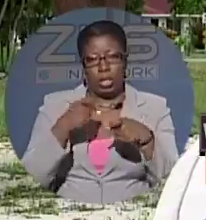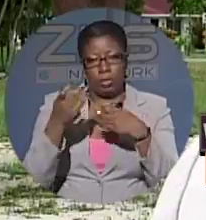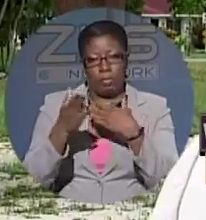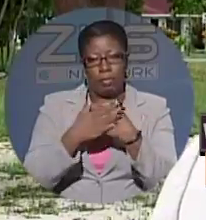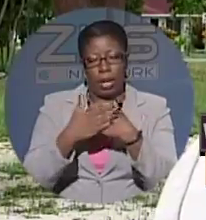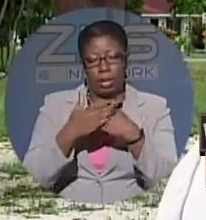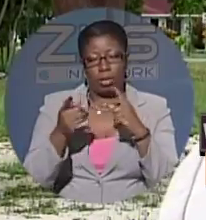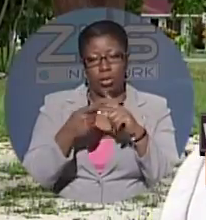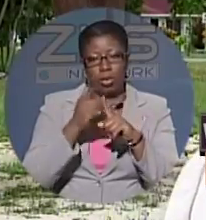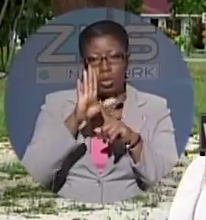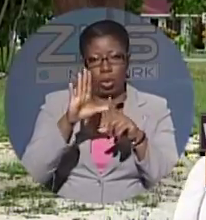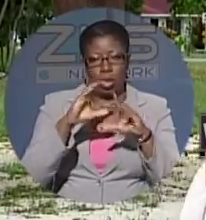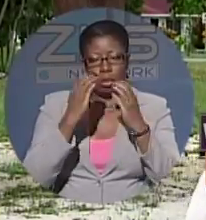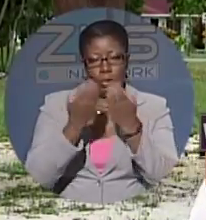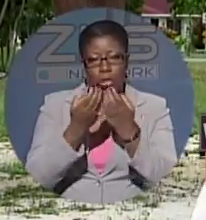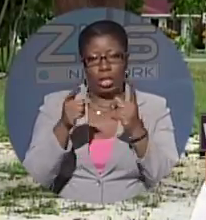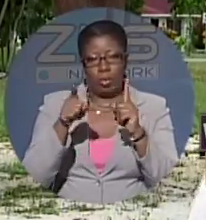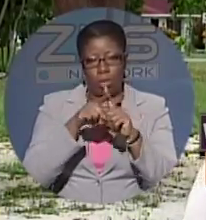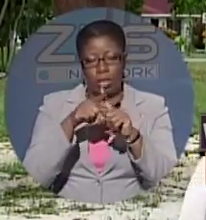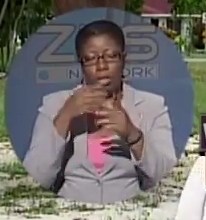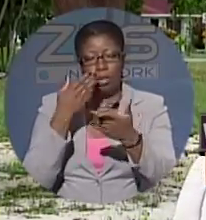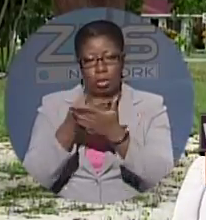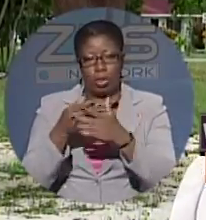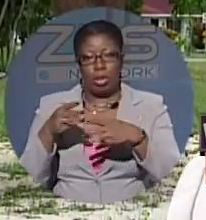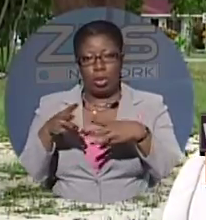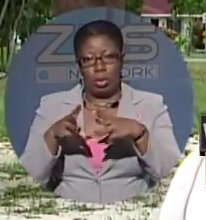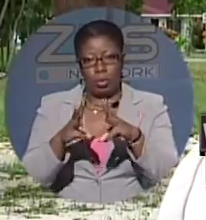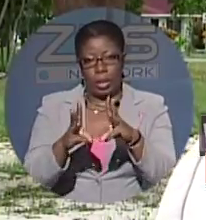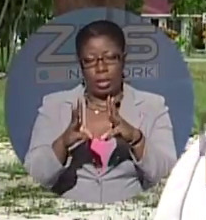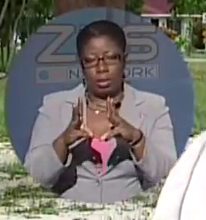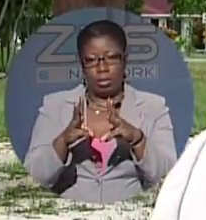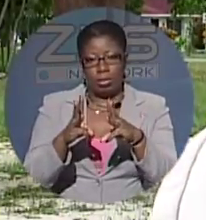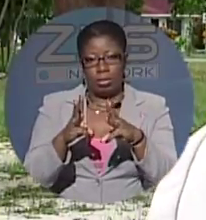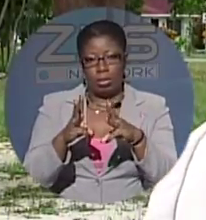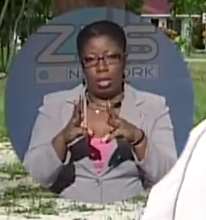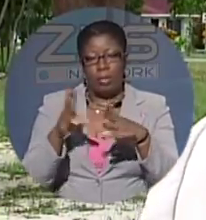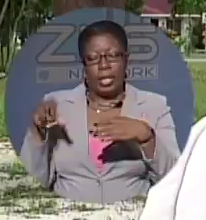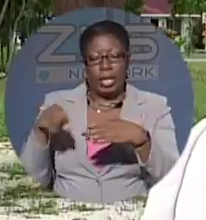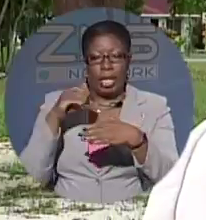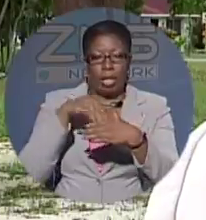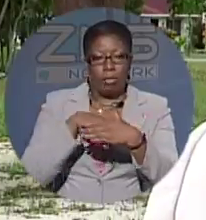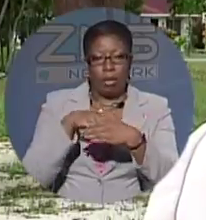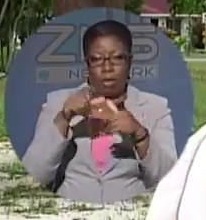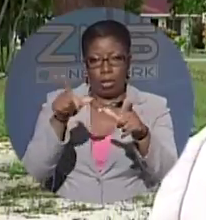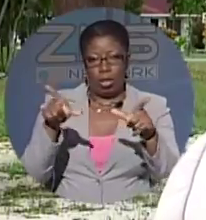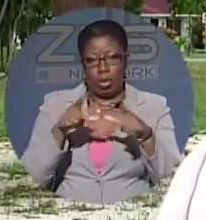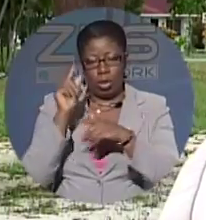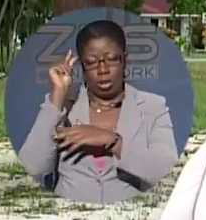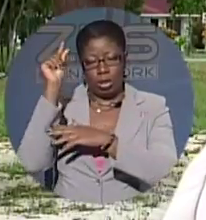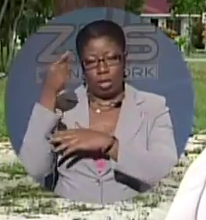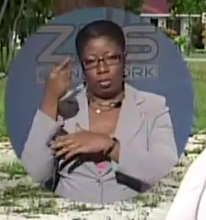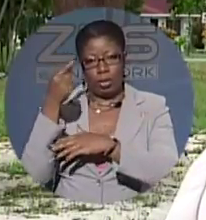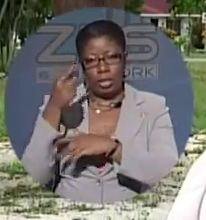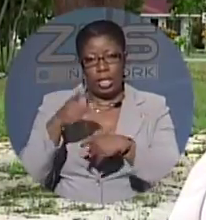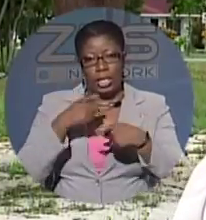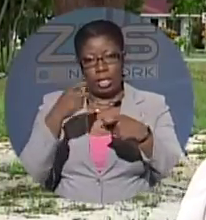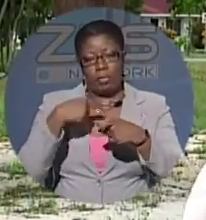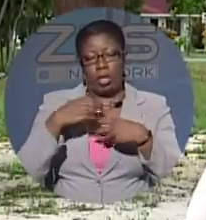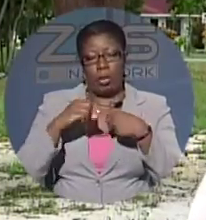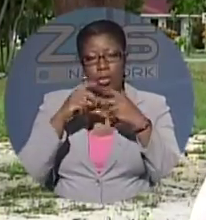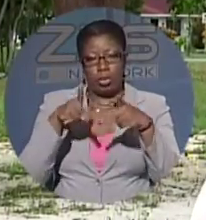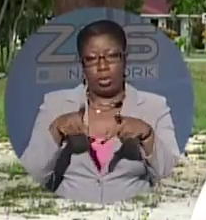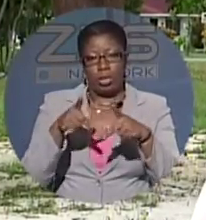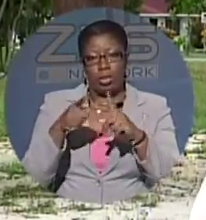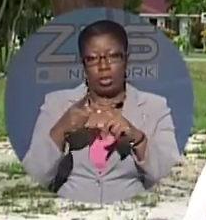community in a very positive way. And I feel being involved in local government, it gives me a chance to give back to my community in